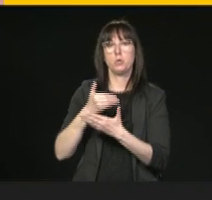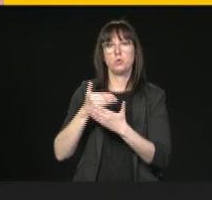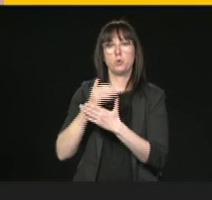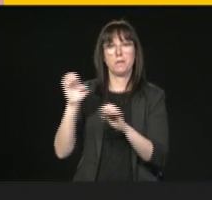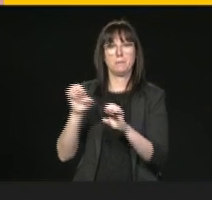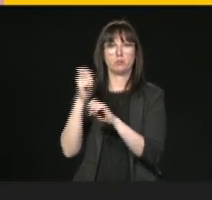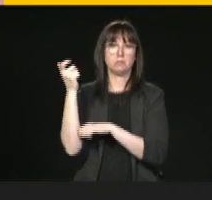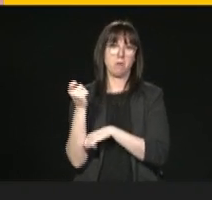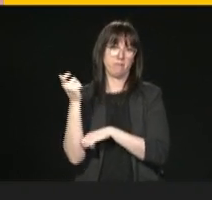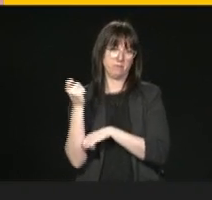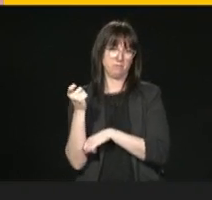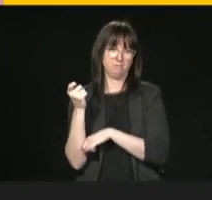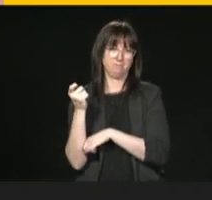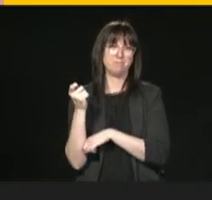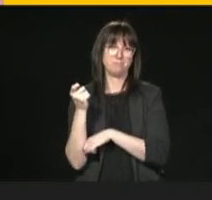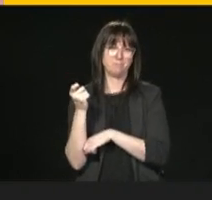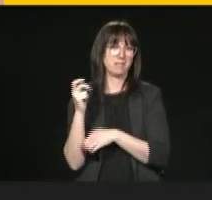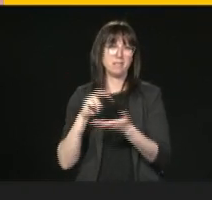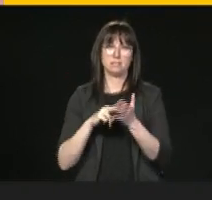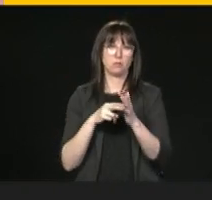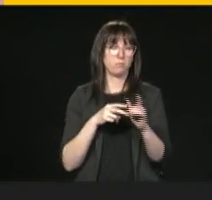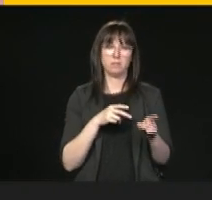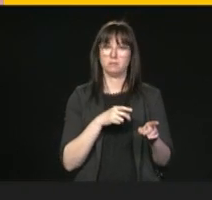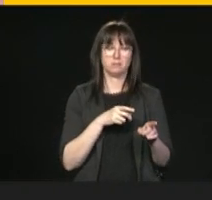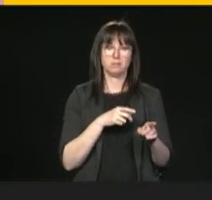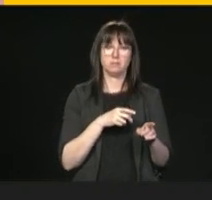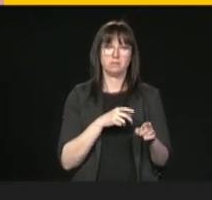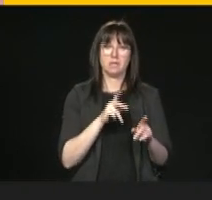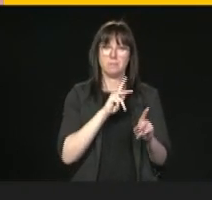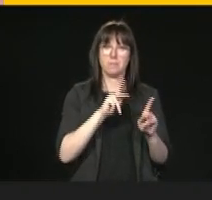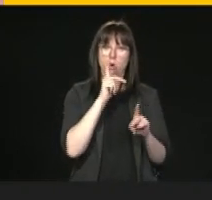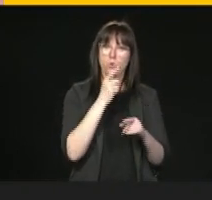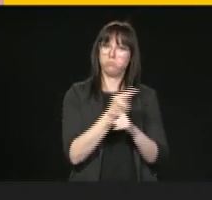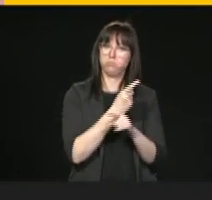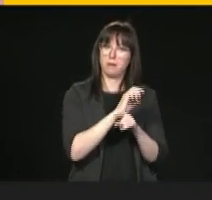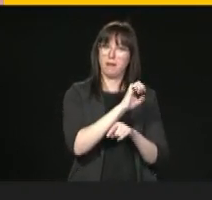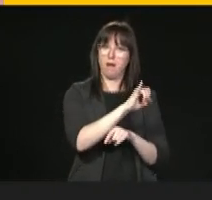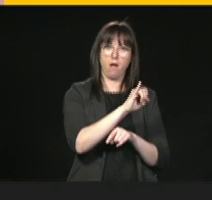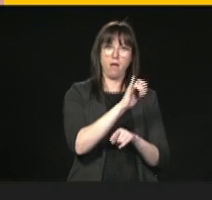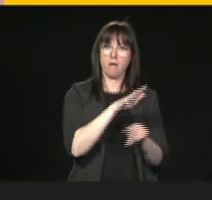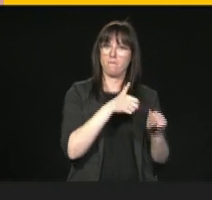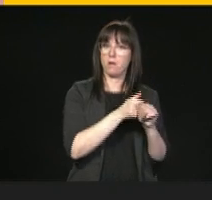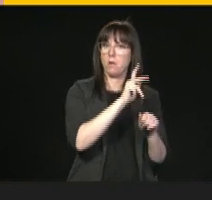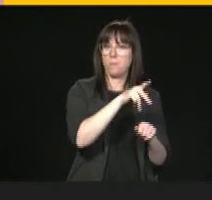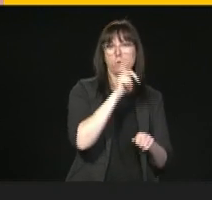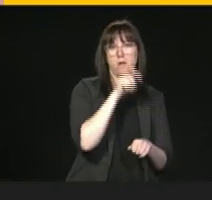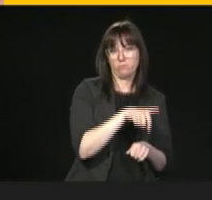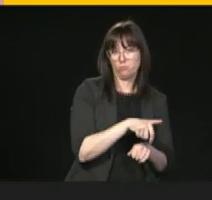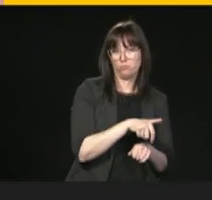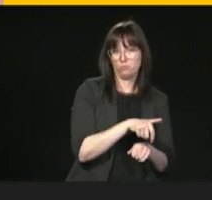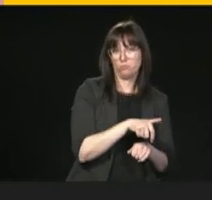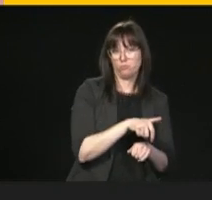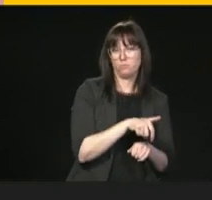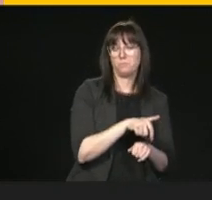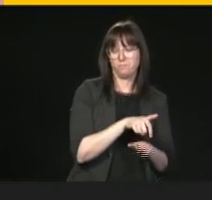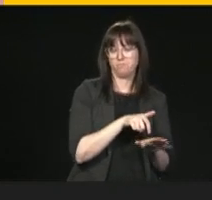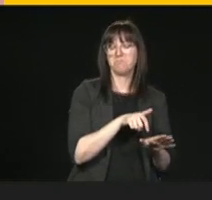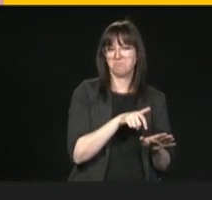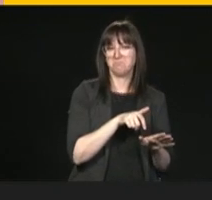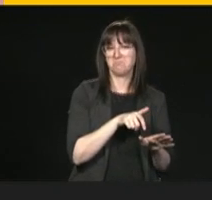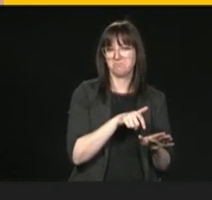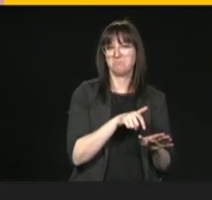to follow up with EI. These requests will be naturally sent and easily